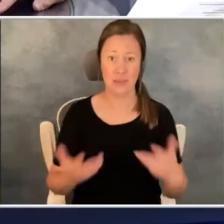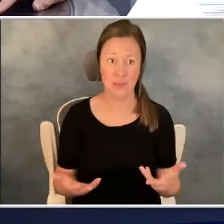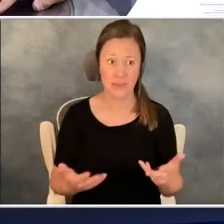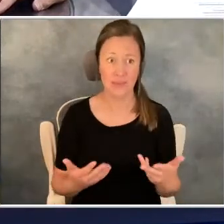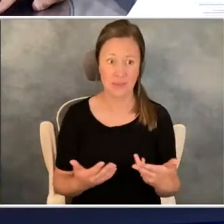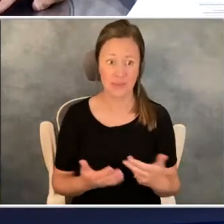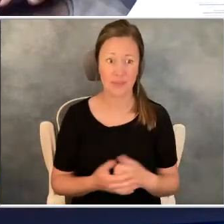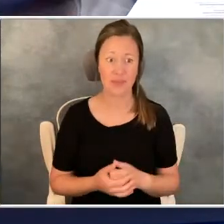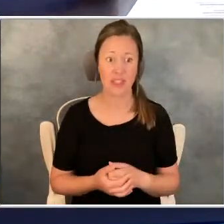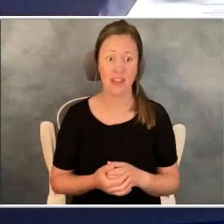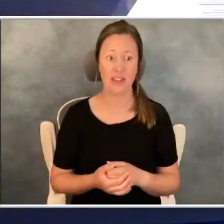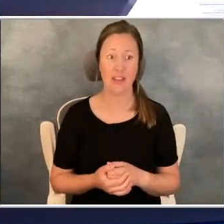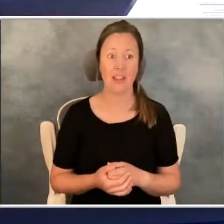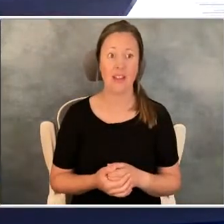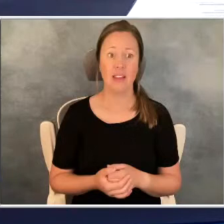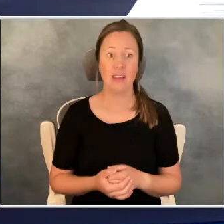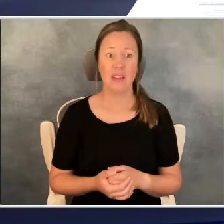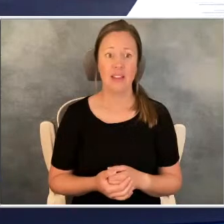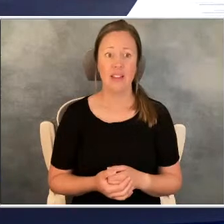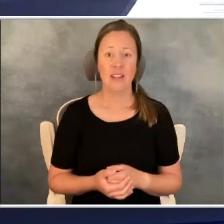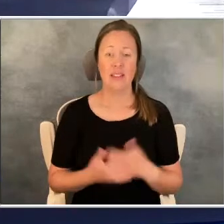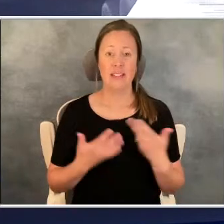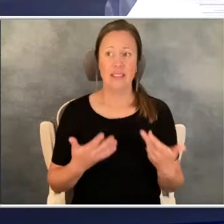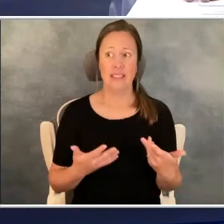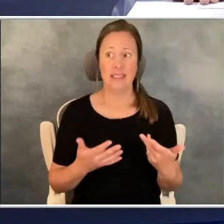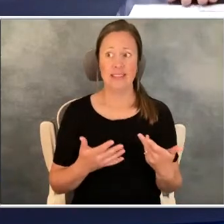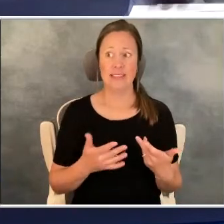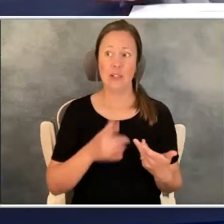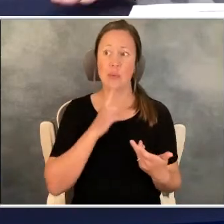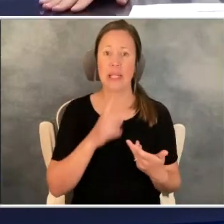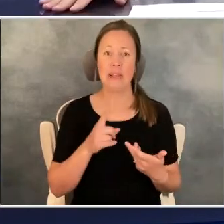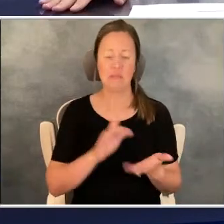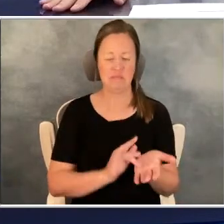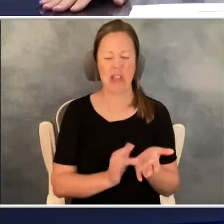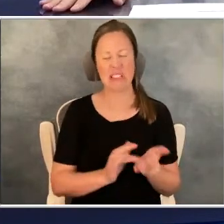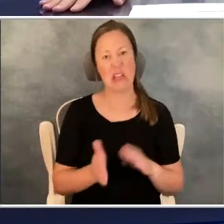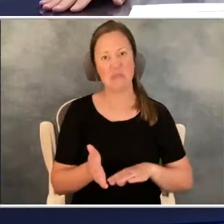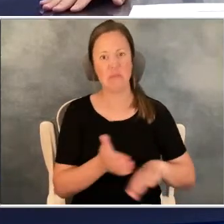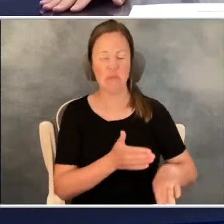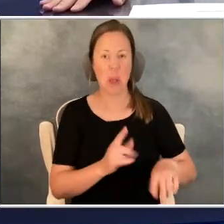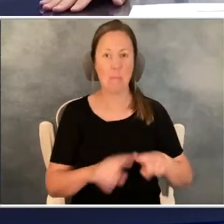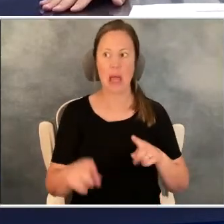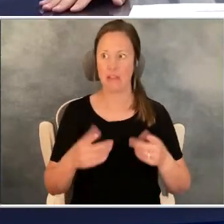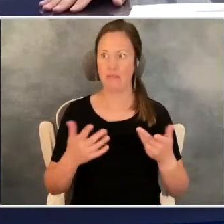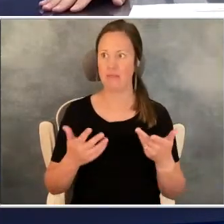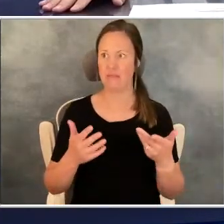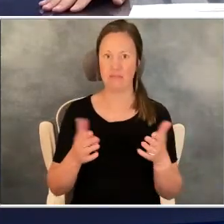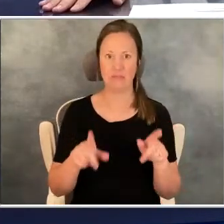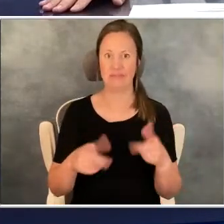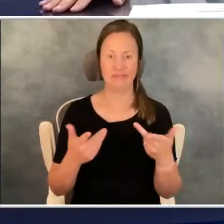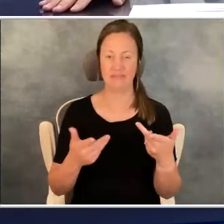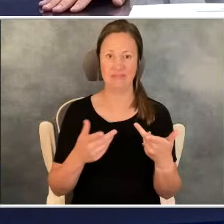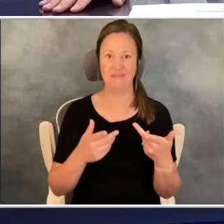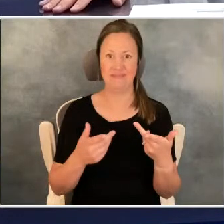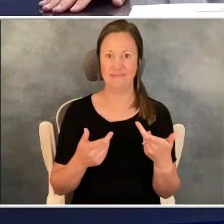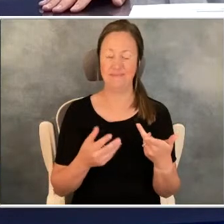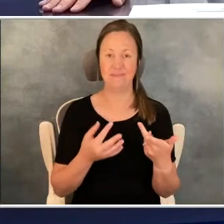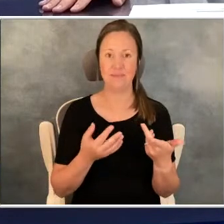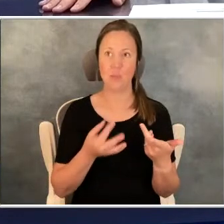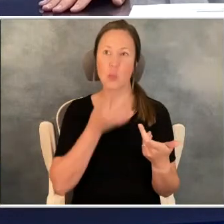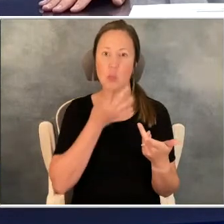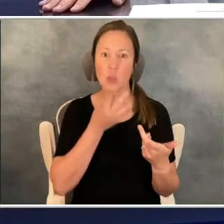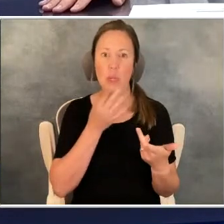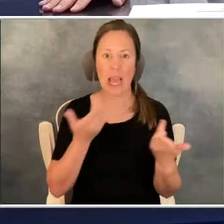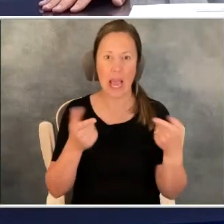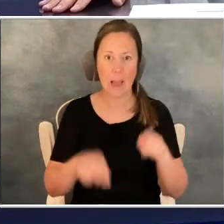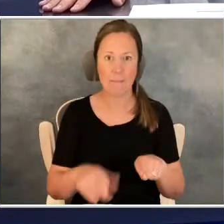shortage as it is where we are in the world right now and where we are in the story of medicine. But there's this kind of coming revolution about what's going to happen